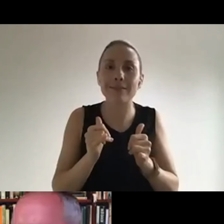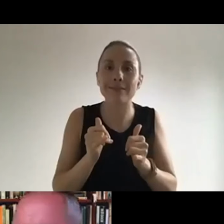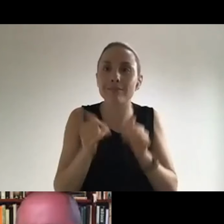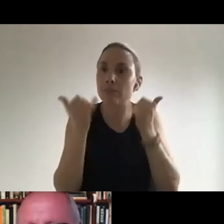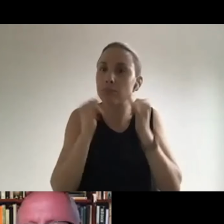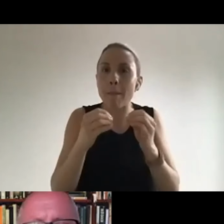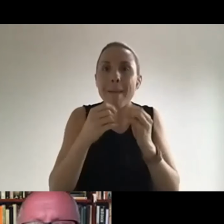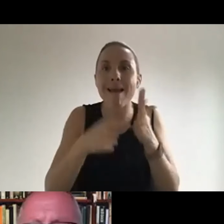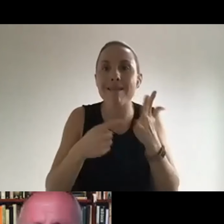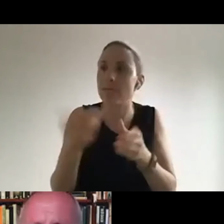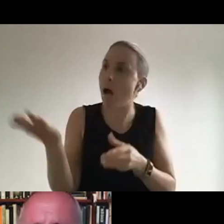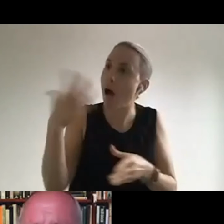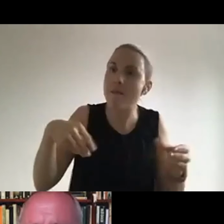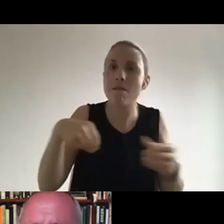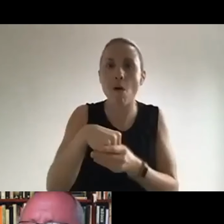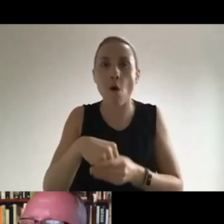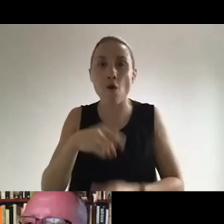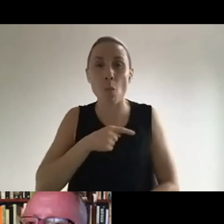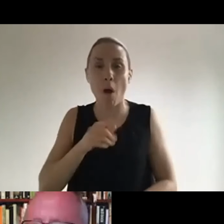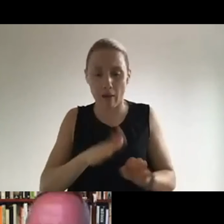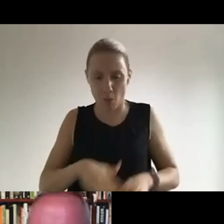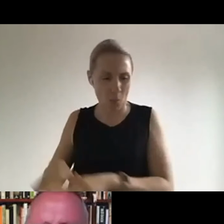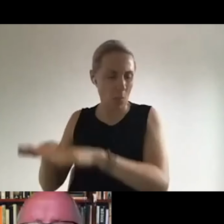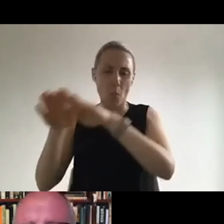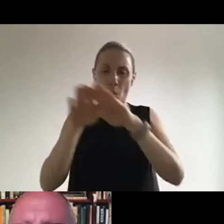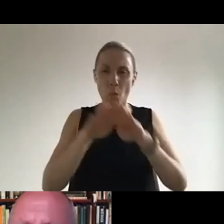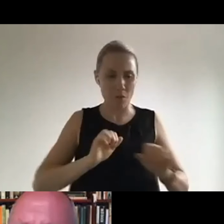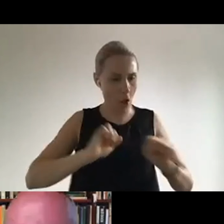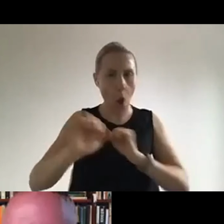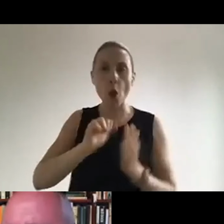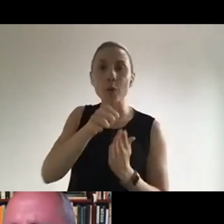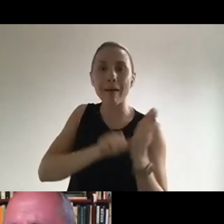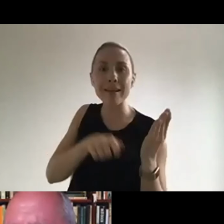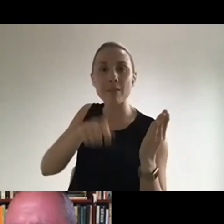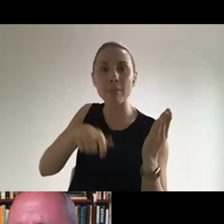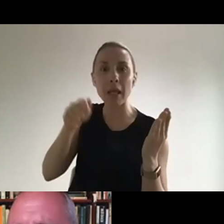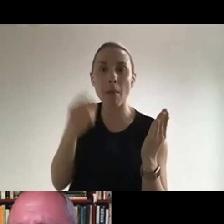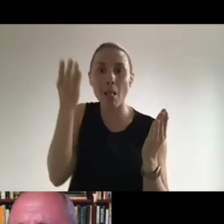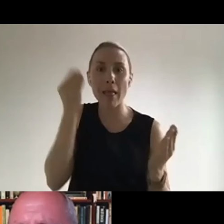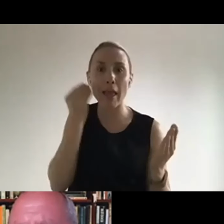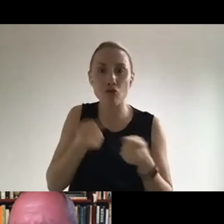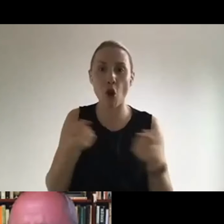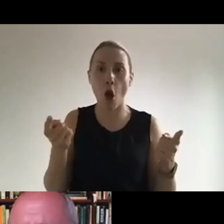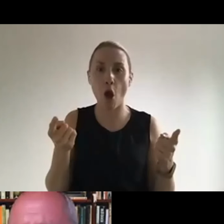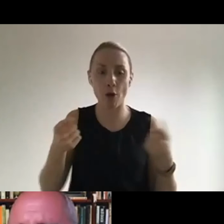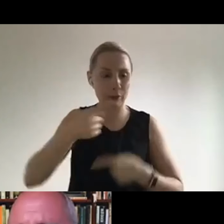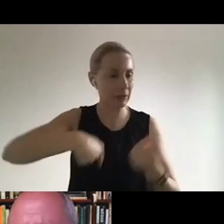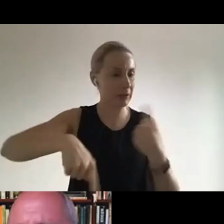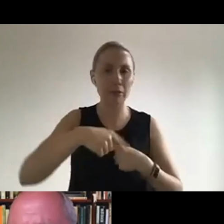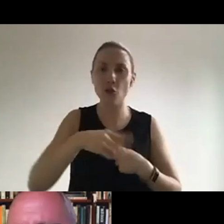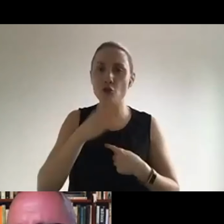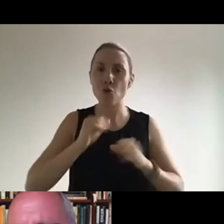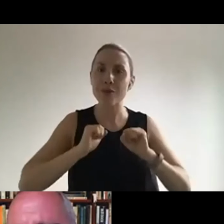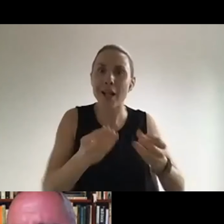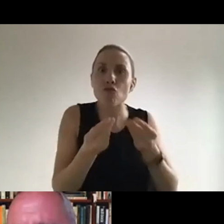aid users, of people who've had hearing tests. It's a vastly underutilized resource and is an opportunity there